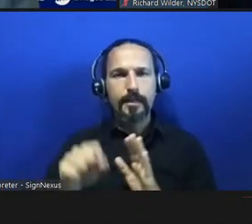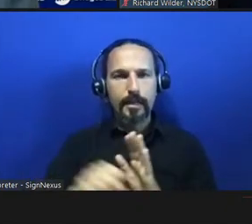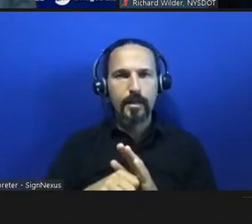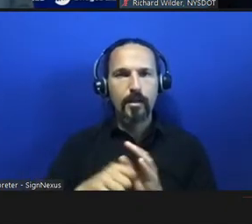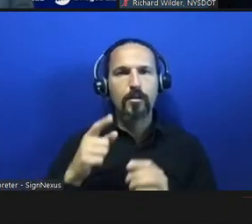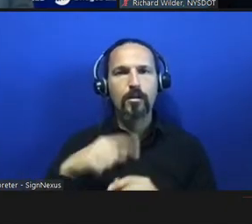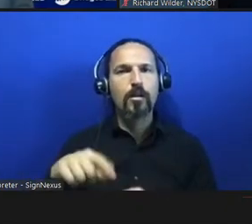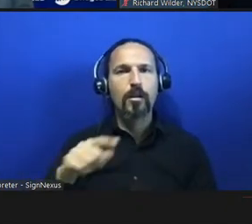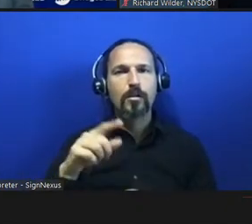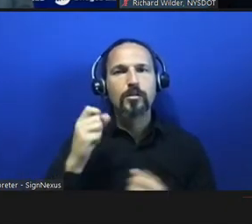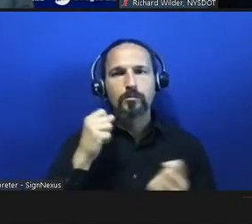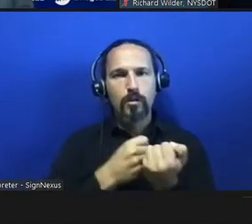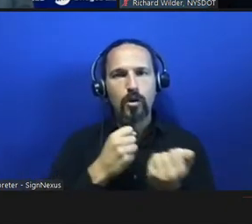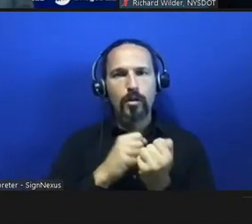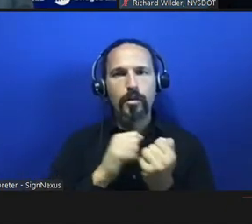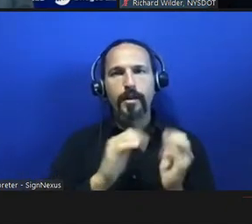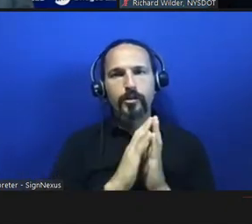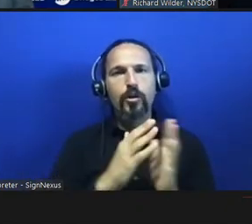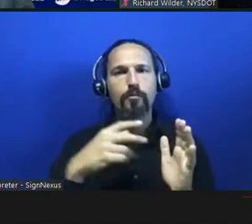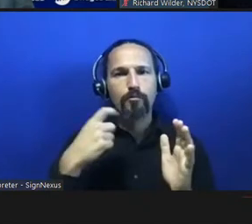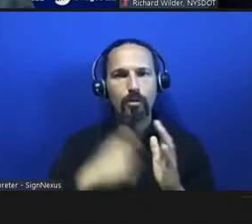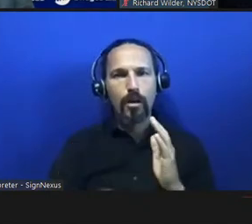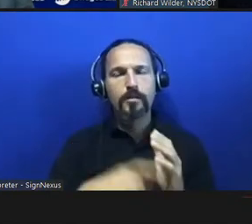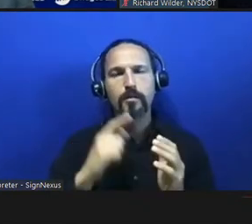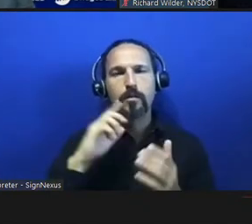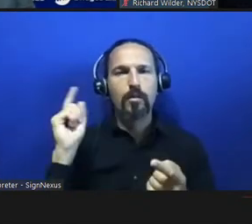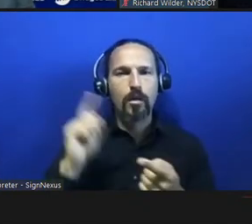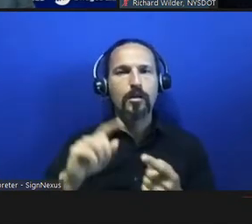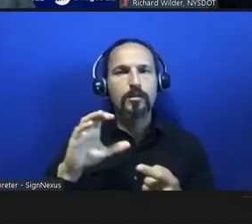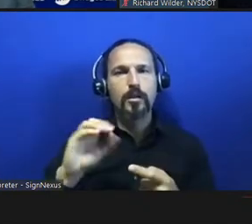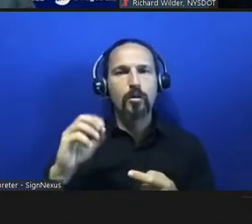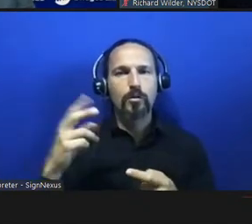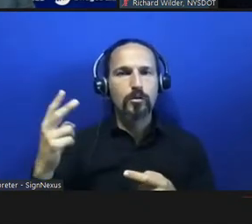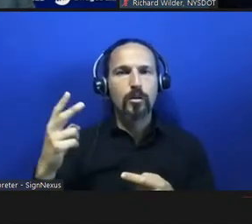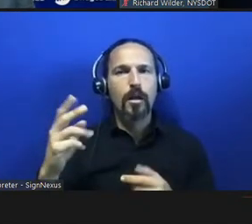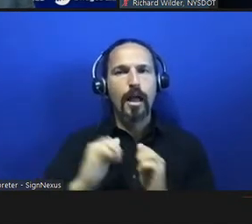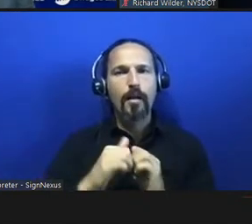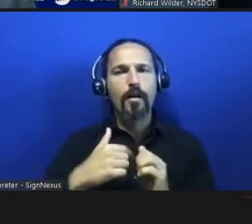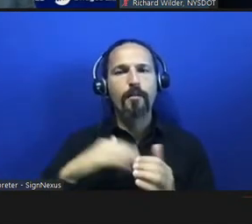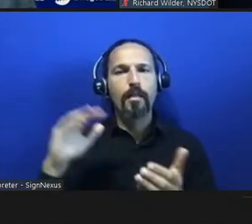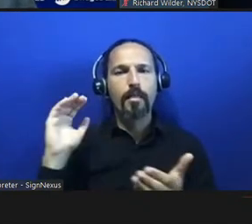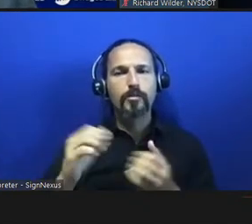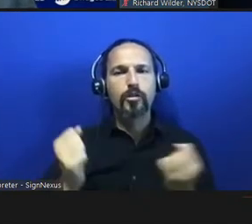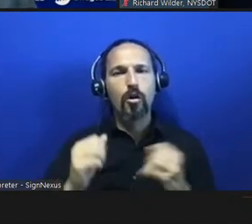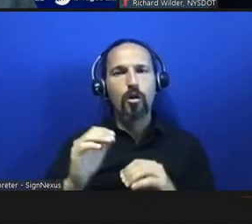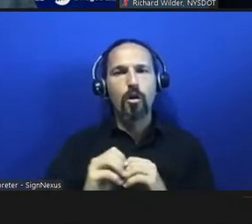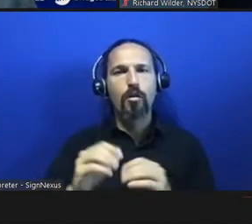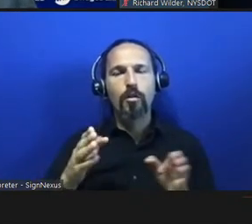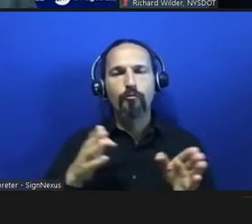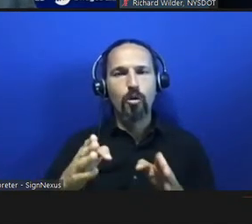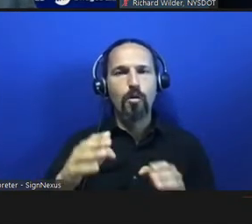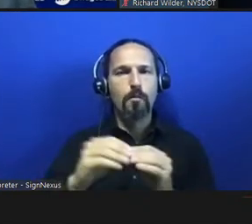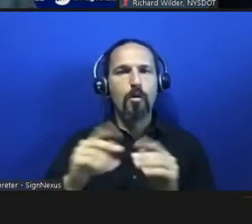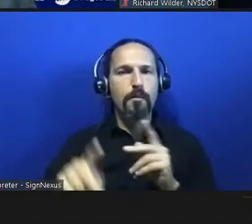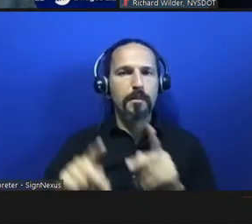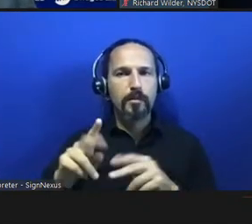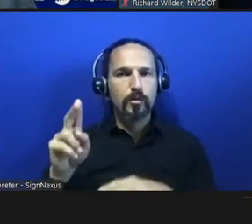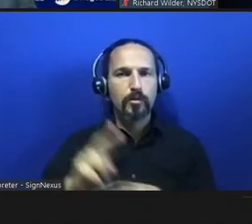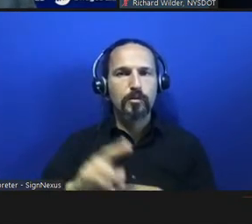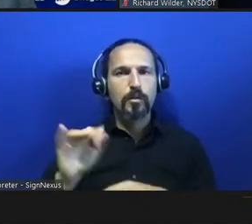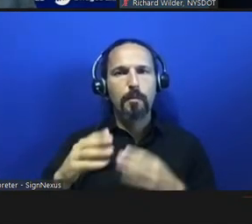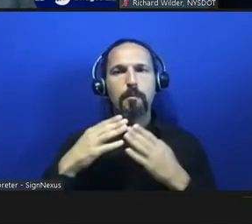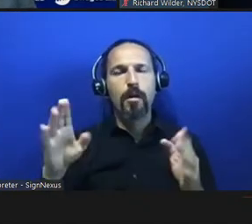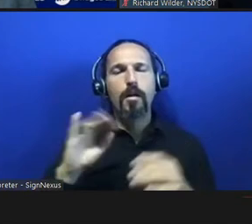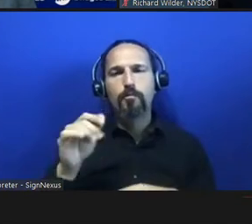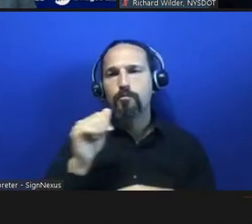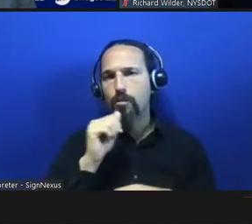I don't truly supports congestion pricing gold or reduced carbon emission by having fewer cars on the road and more people utilizing public